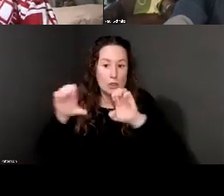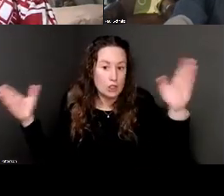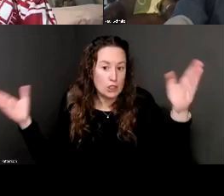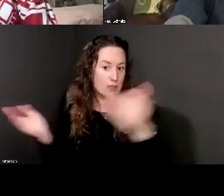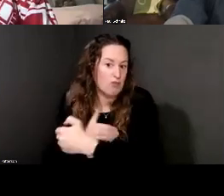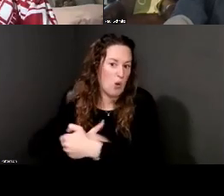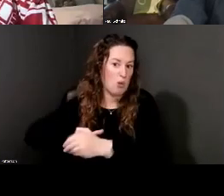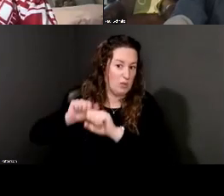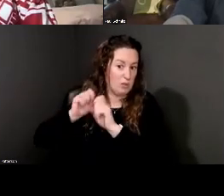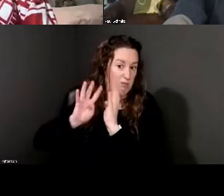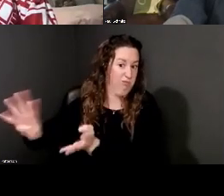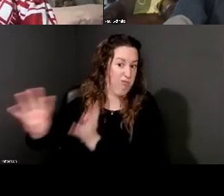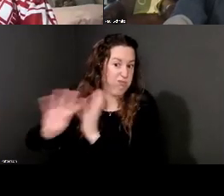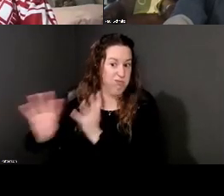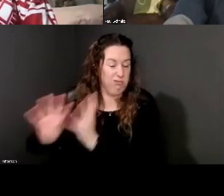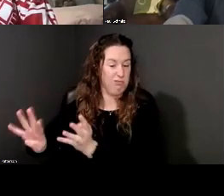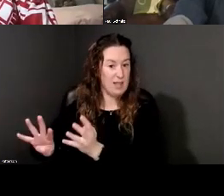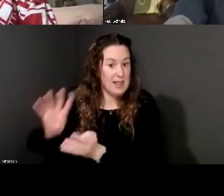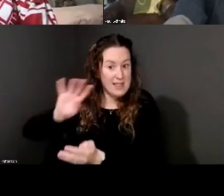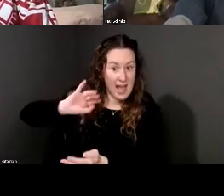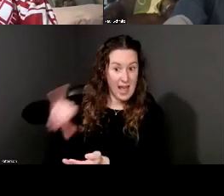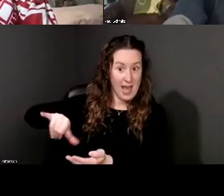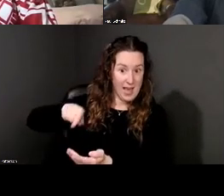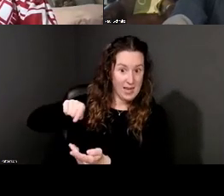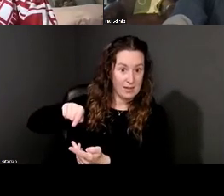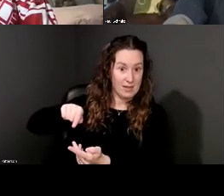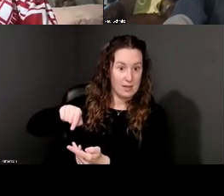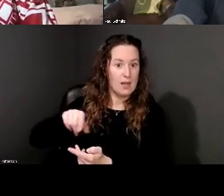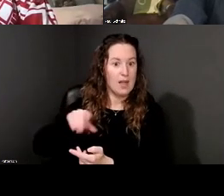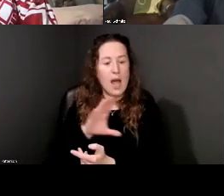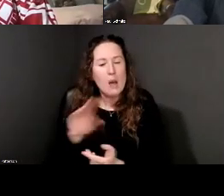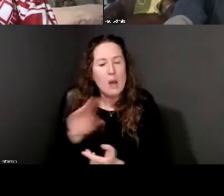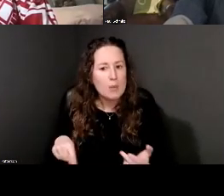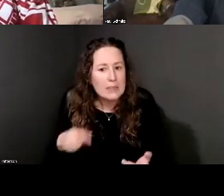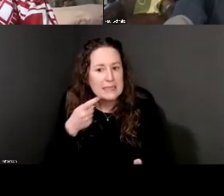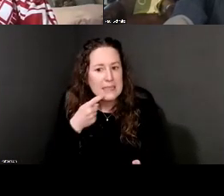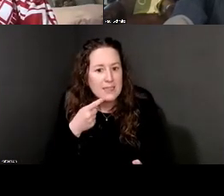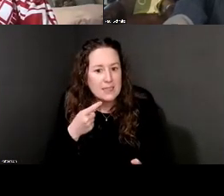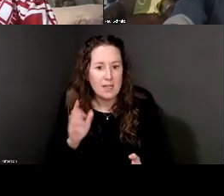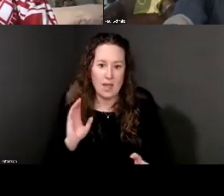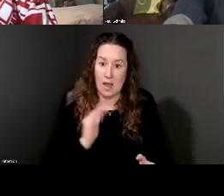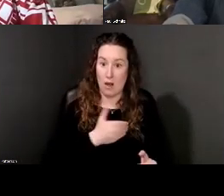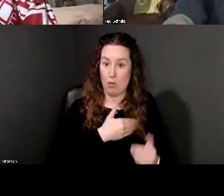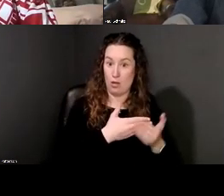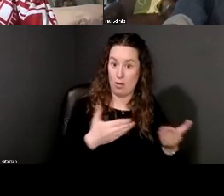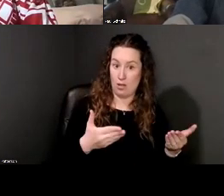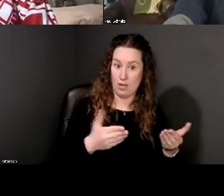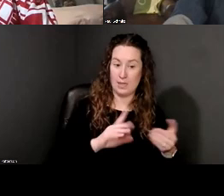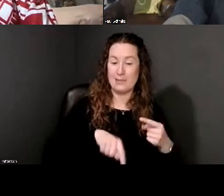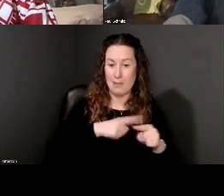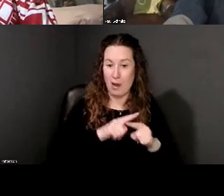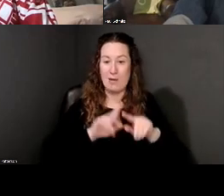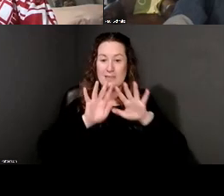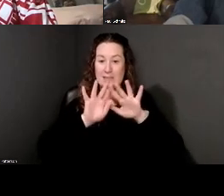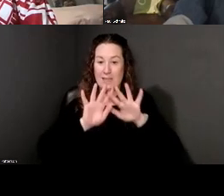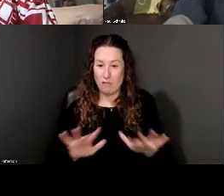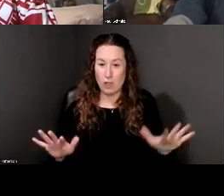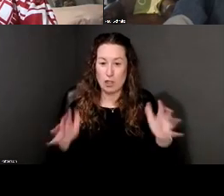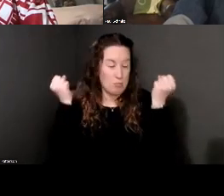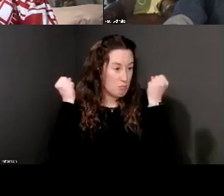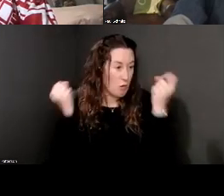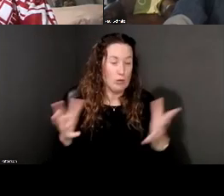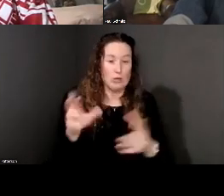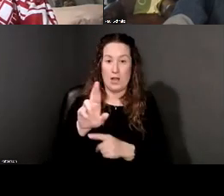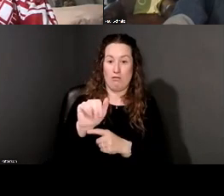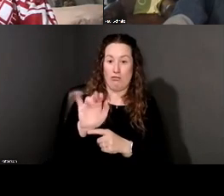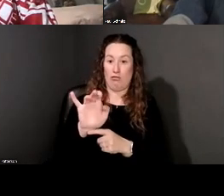sort of things. And what you're able to say is, our thing is about this diverse, multiracial